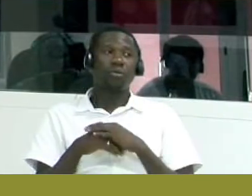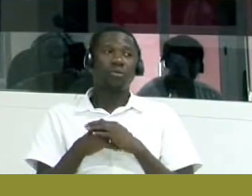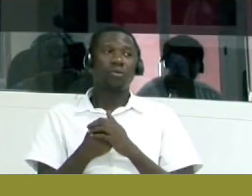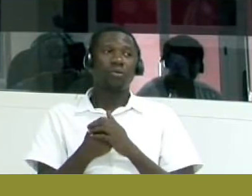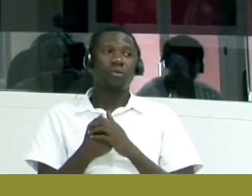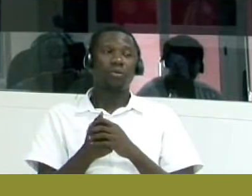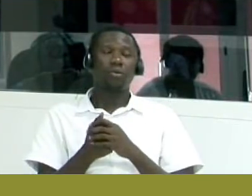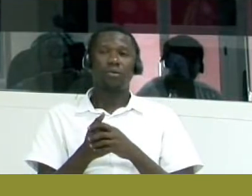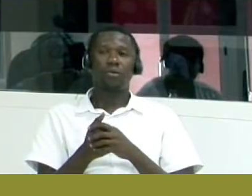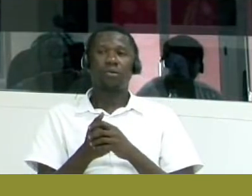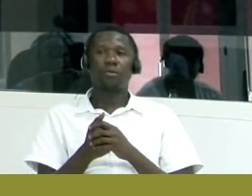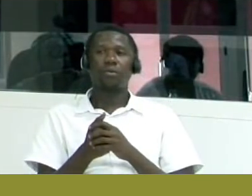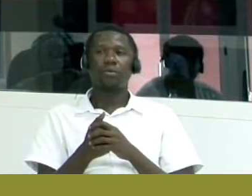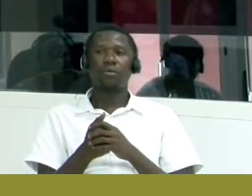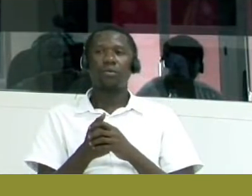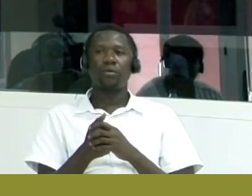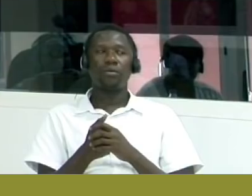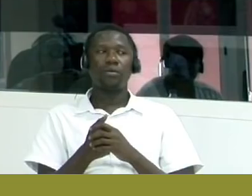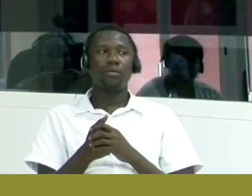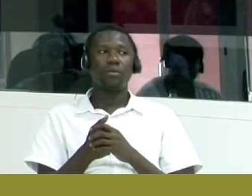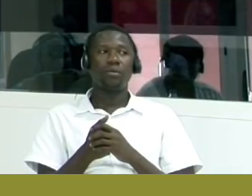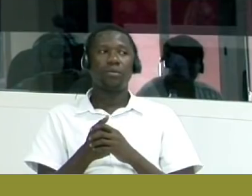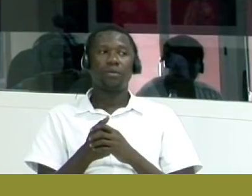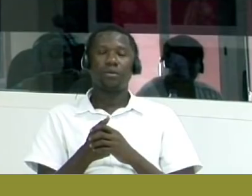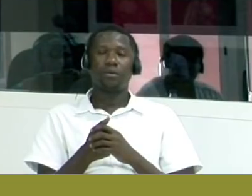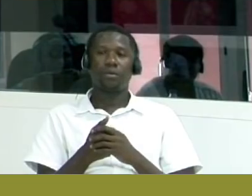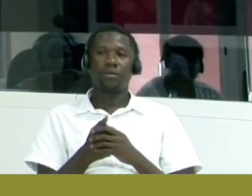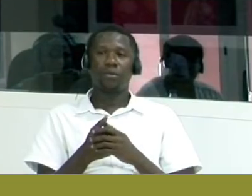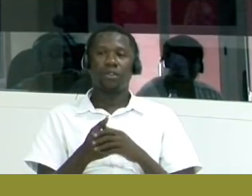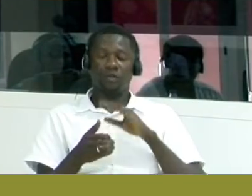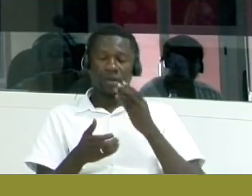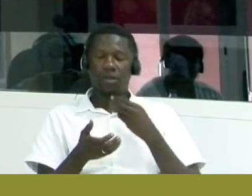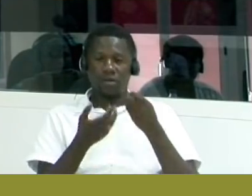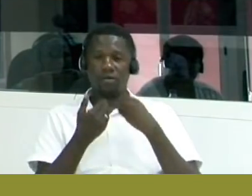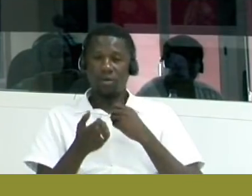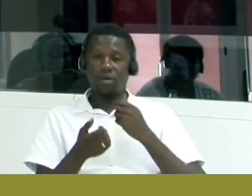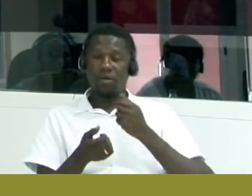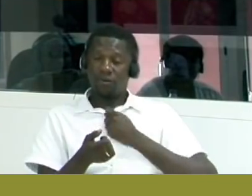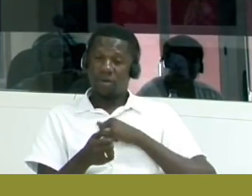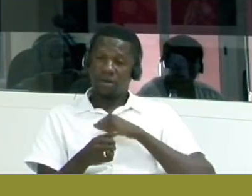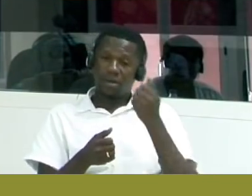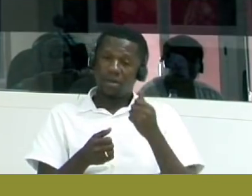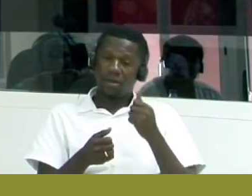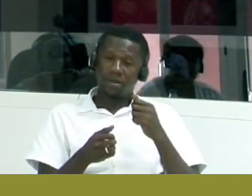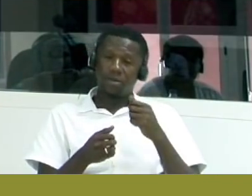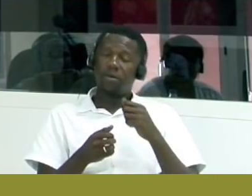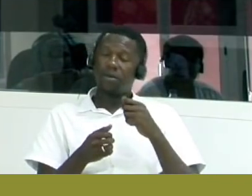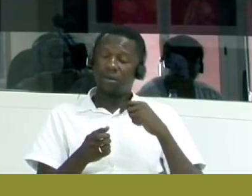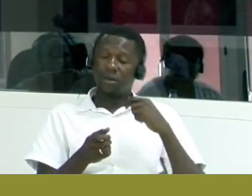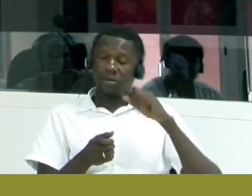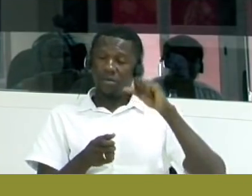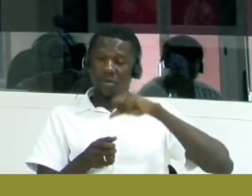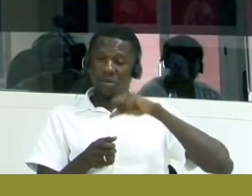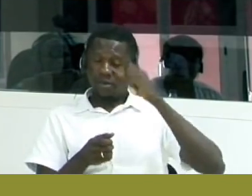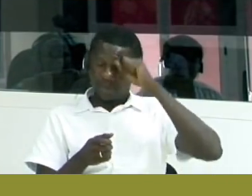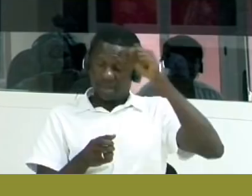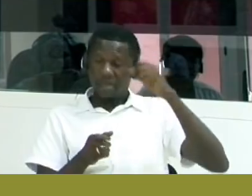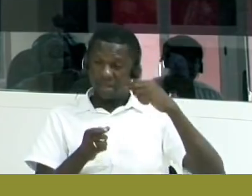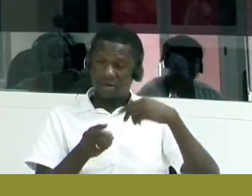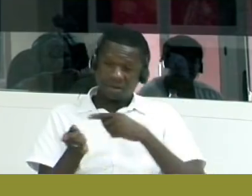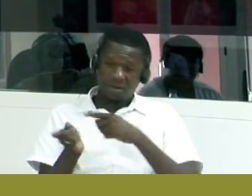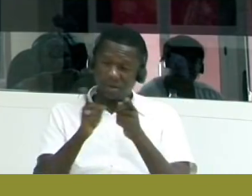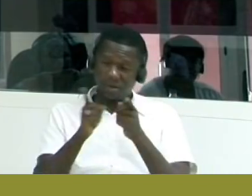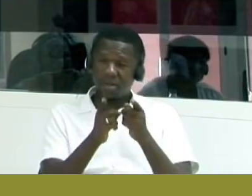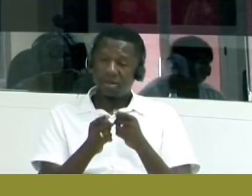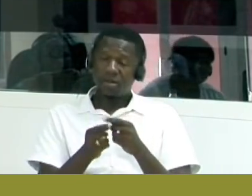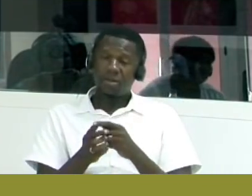see what it is that's there. Thank but if you, Mr. can Chair. Give us details of that. Fear and dictatorship, you're absolutely right. To operate under that